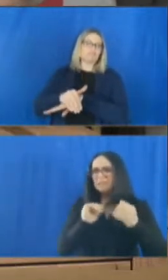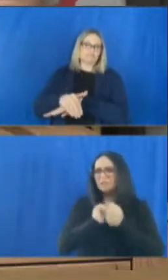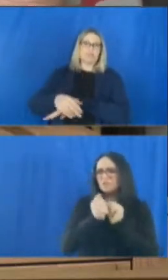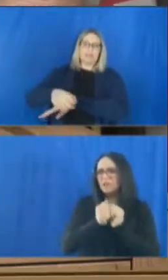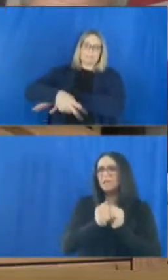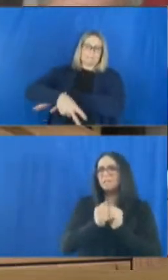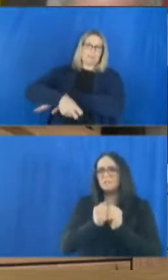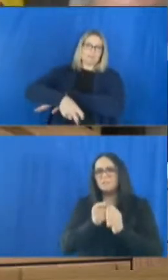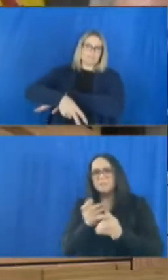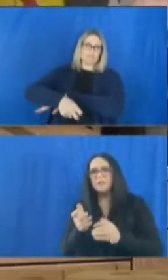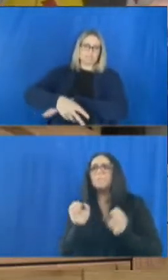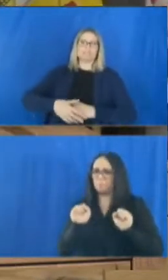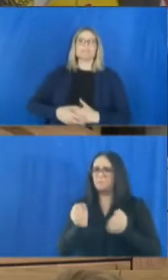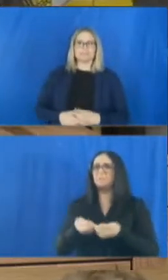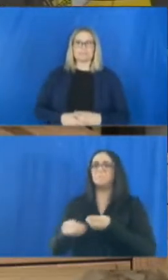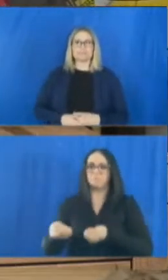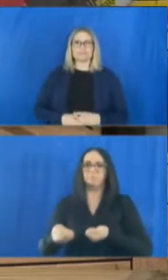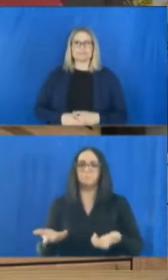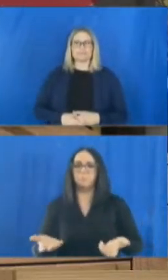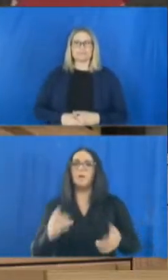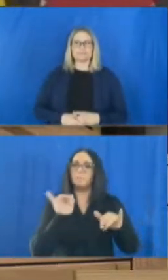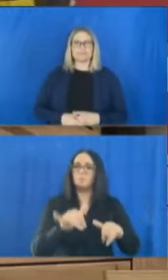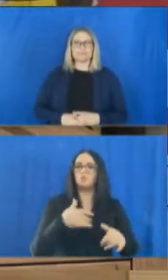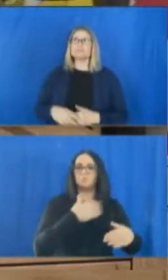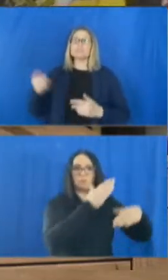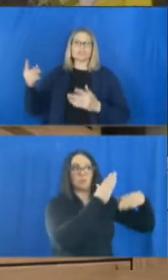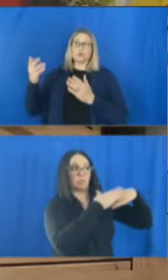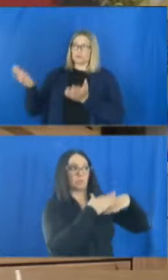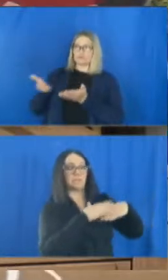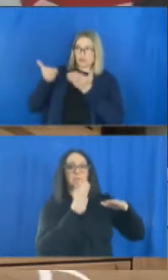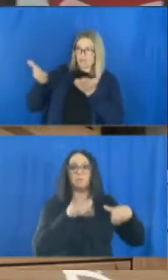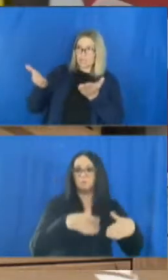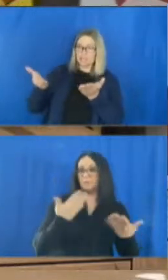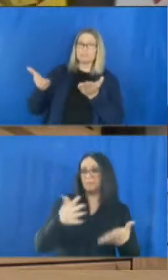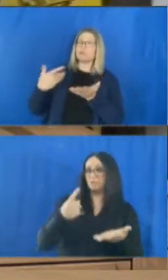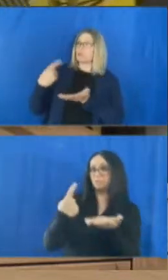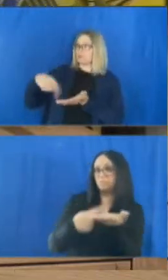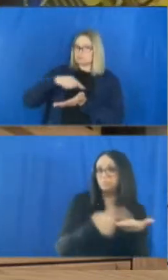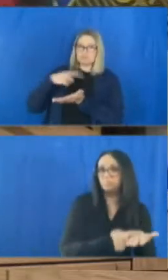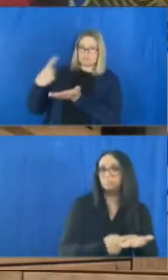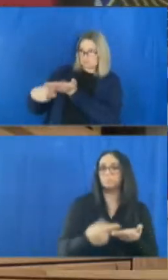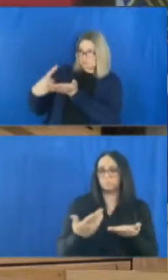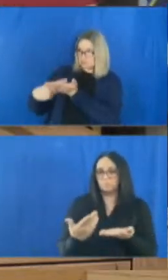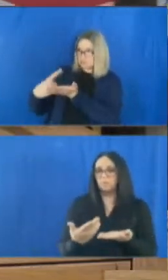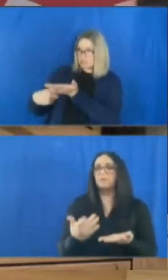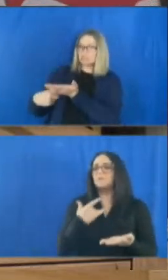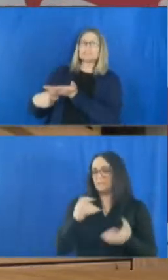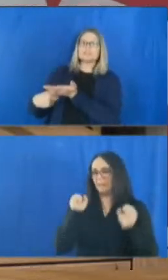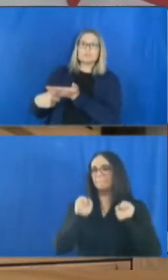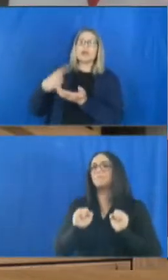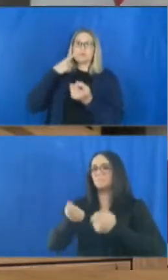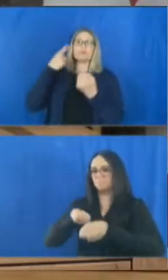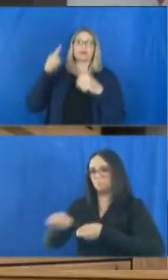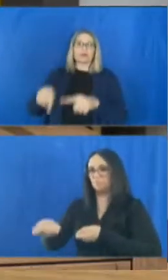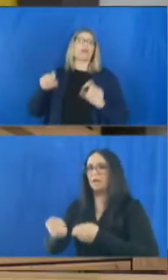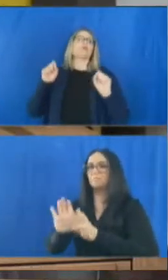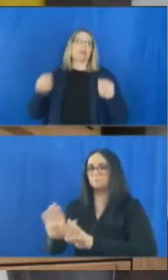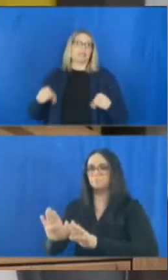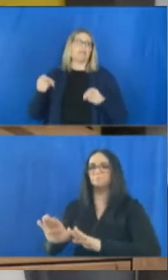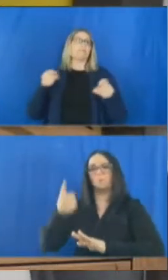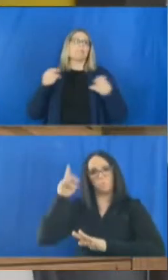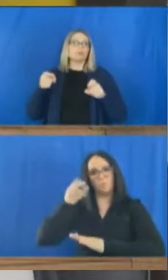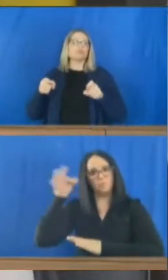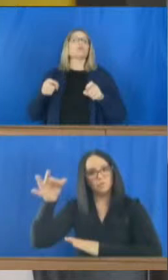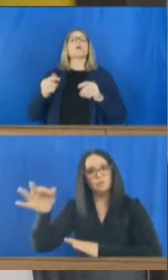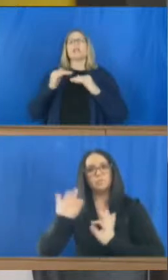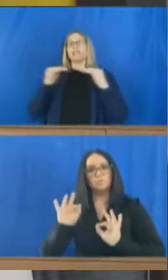And I'll just add to that. So we did achieve what we were hoping to, which was we wanted people to reduce their contacts